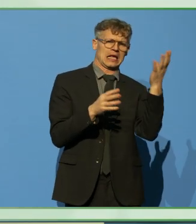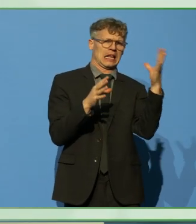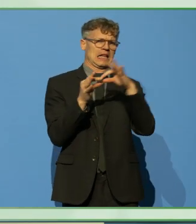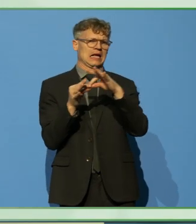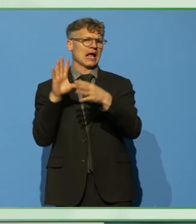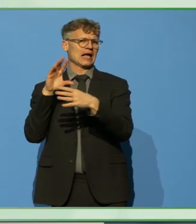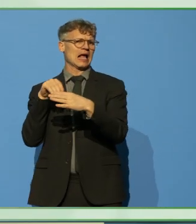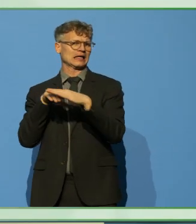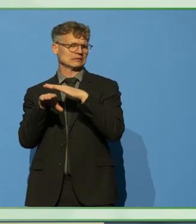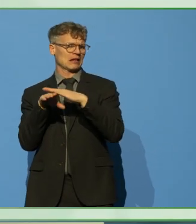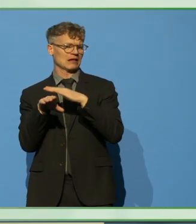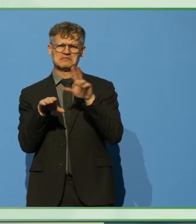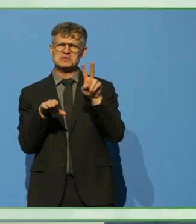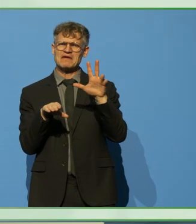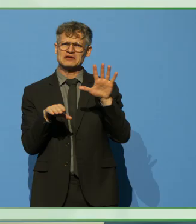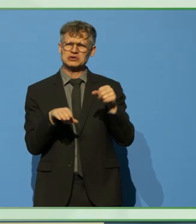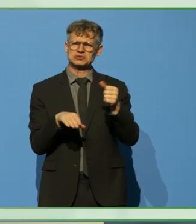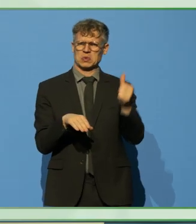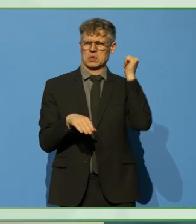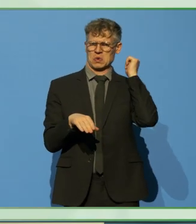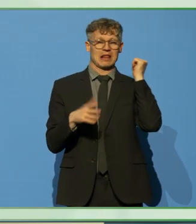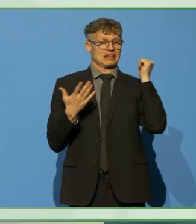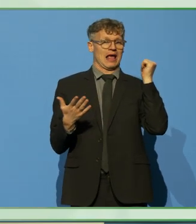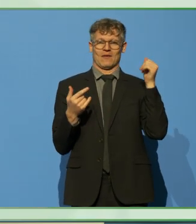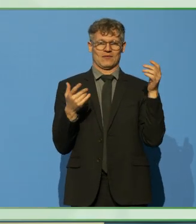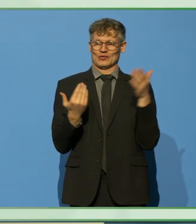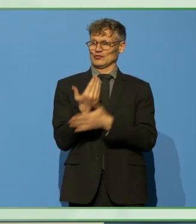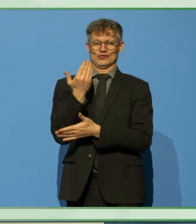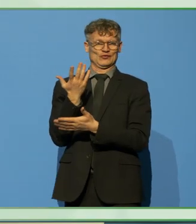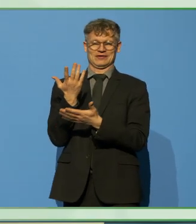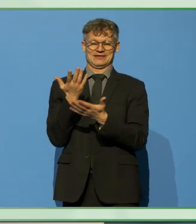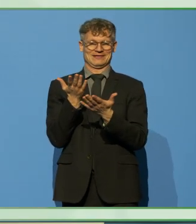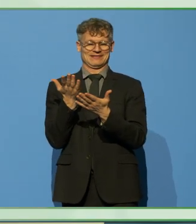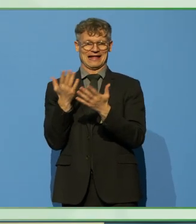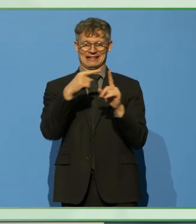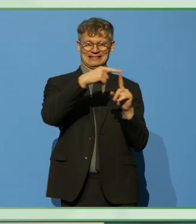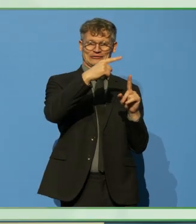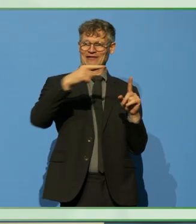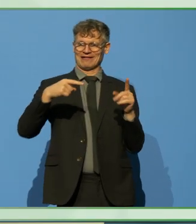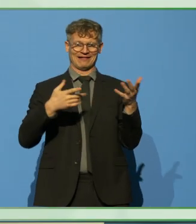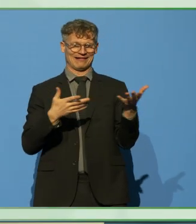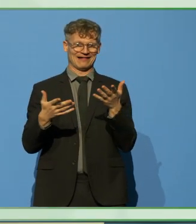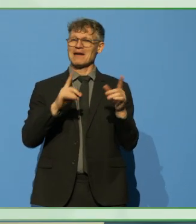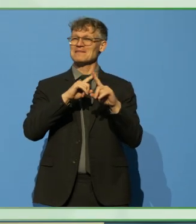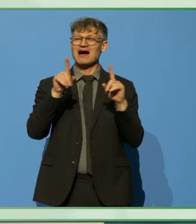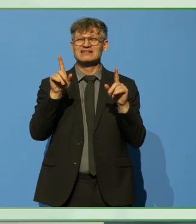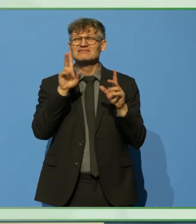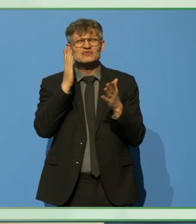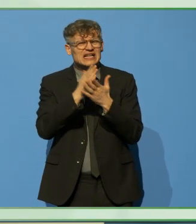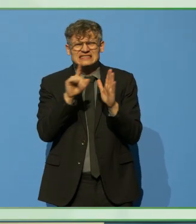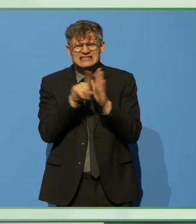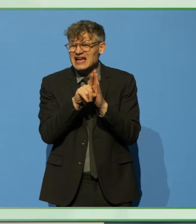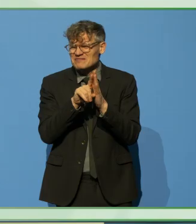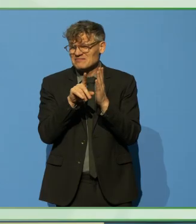ago. Nowadays, we are facing different challenges, but the principles behind that are still the same. Like